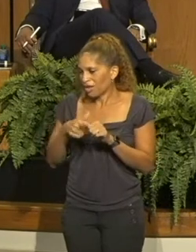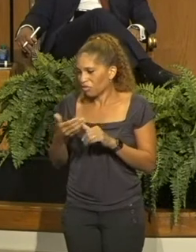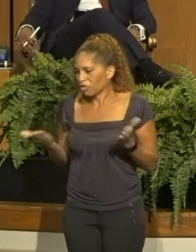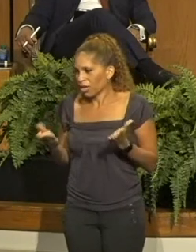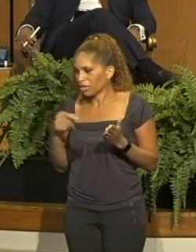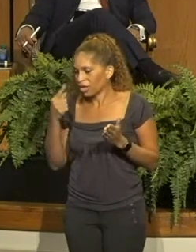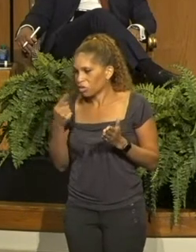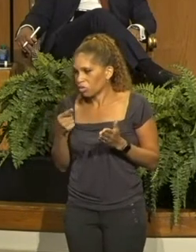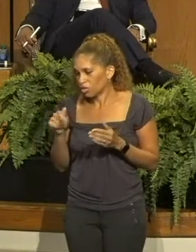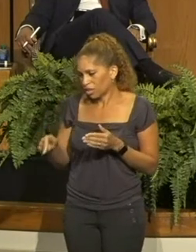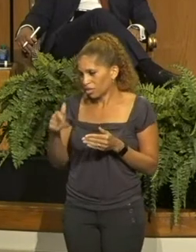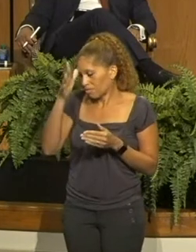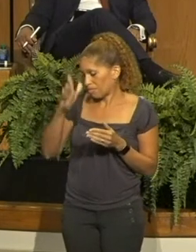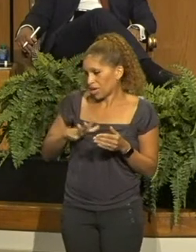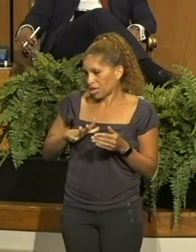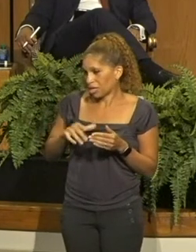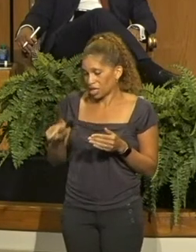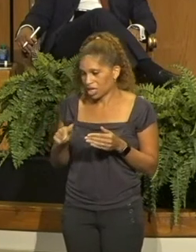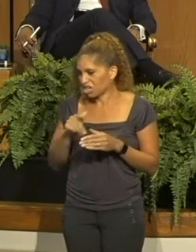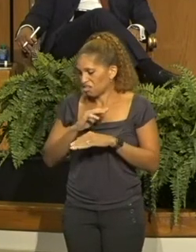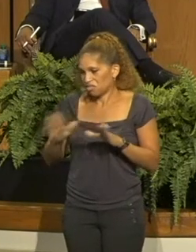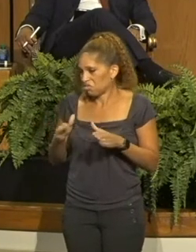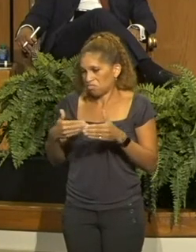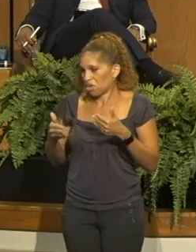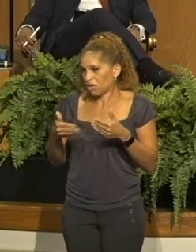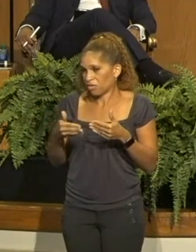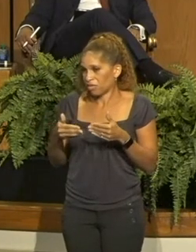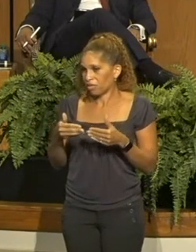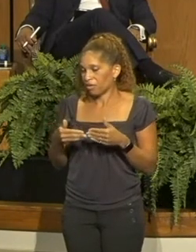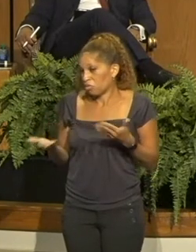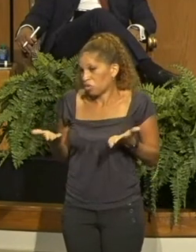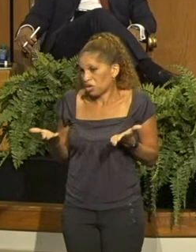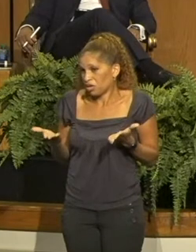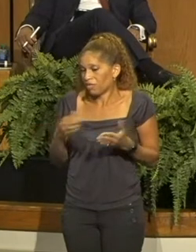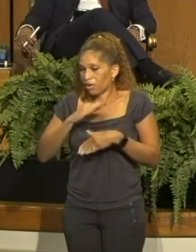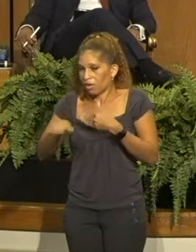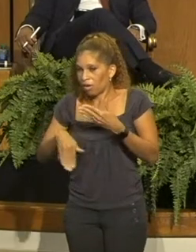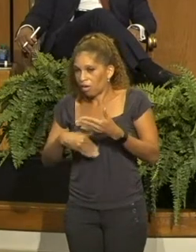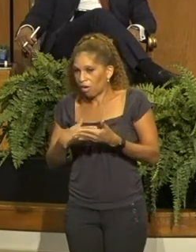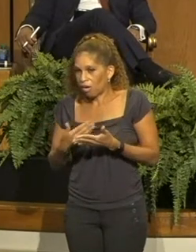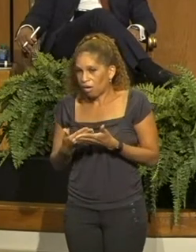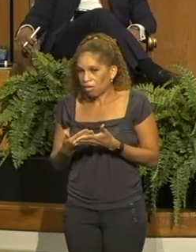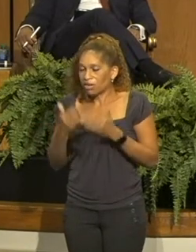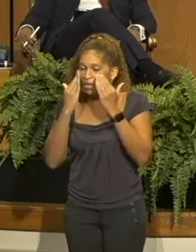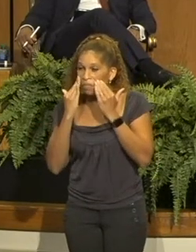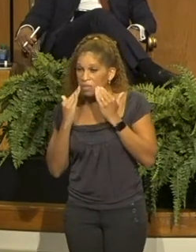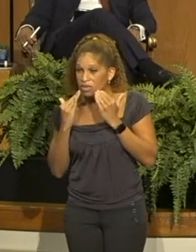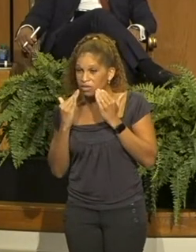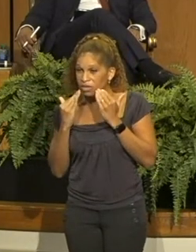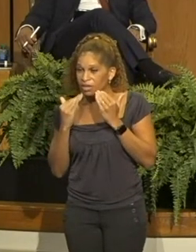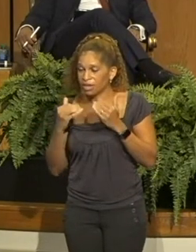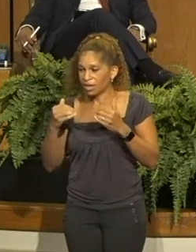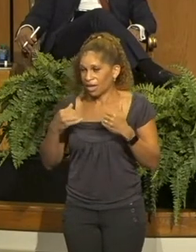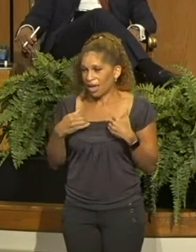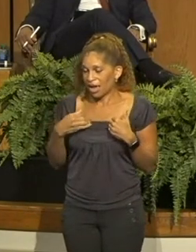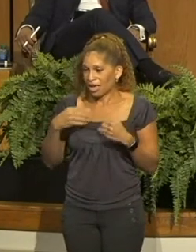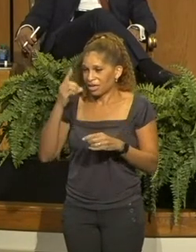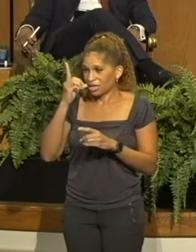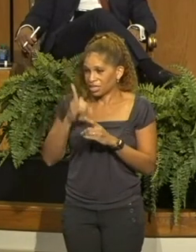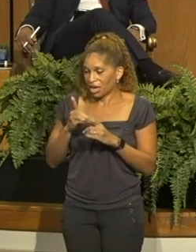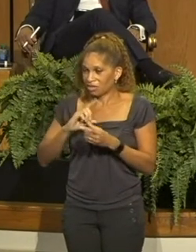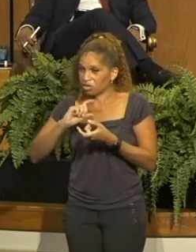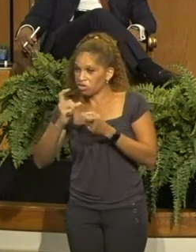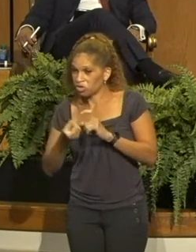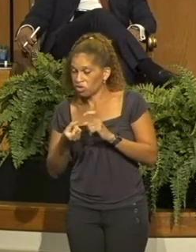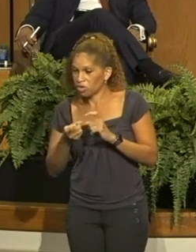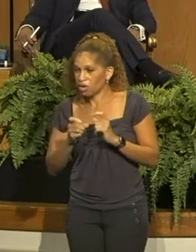really didn't matter, what if all of the misery had decided to turn